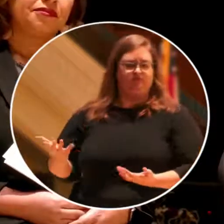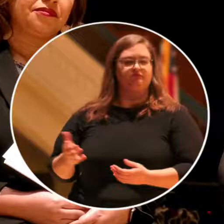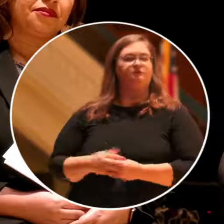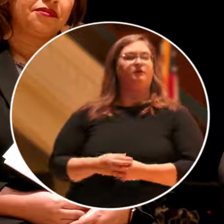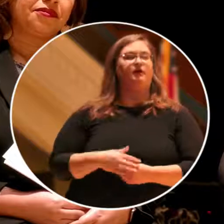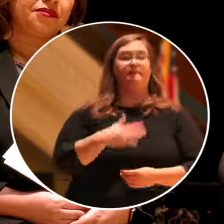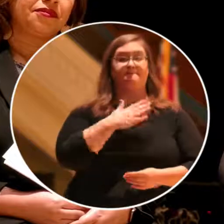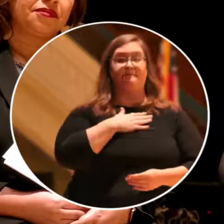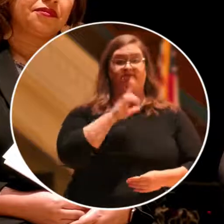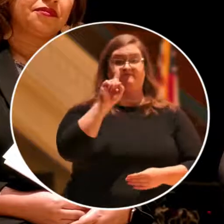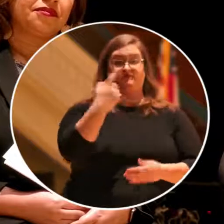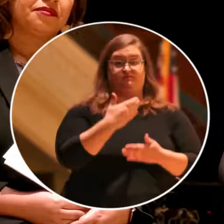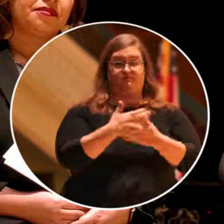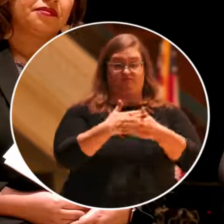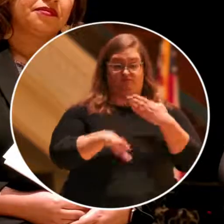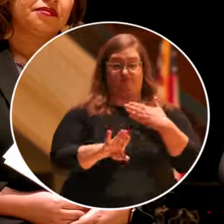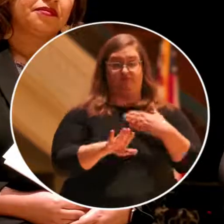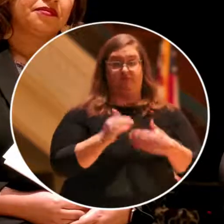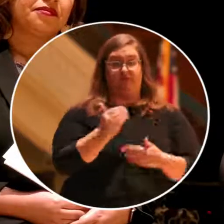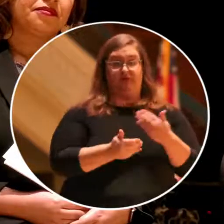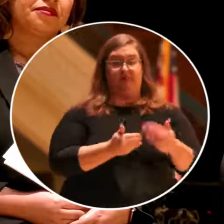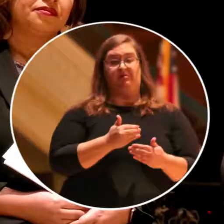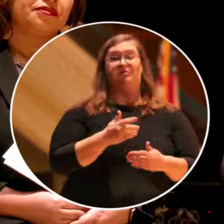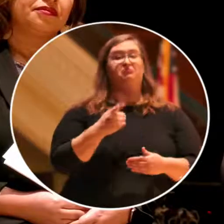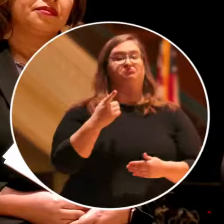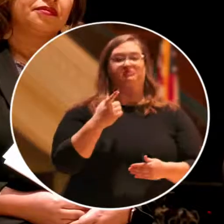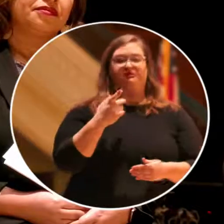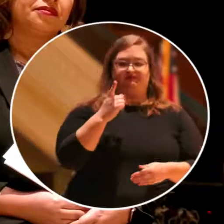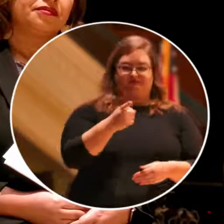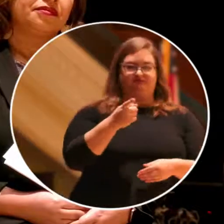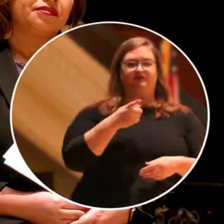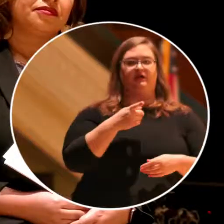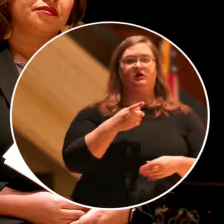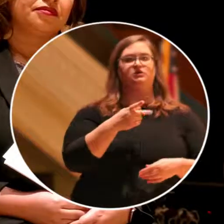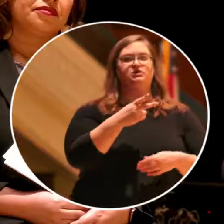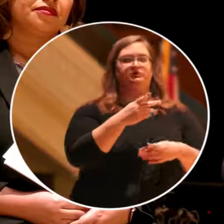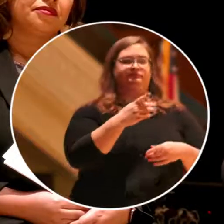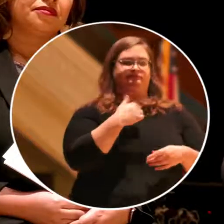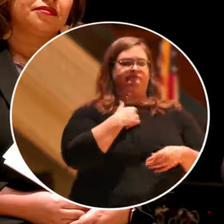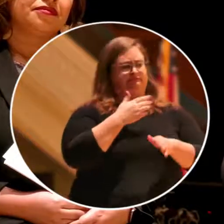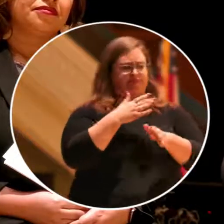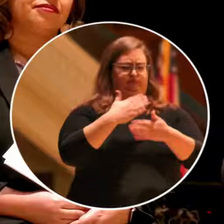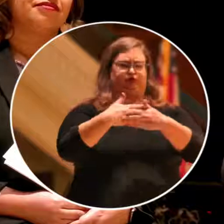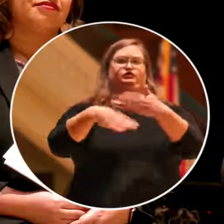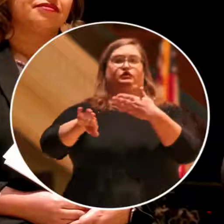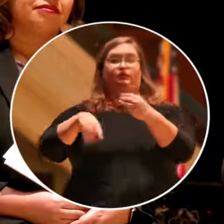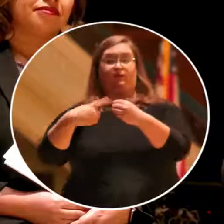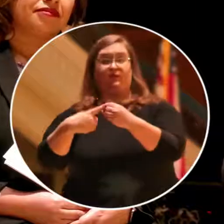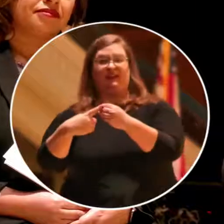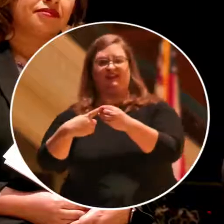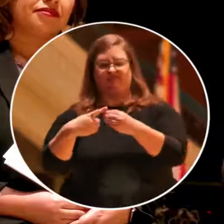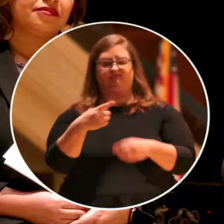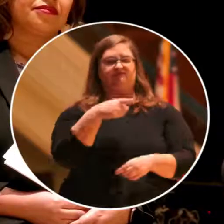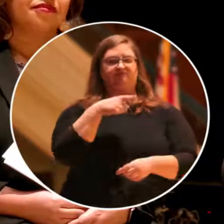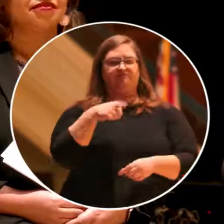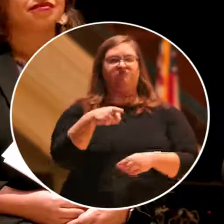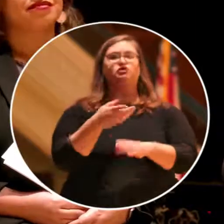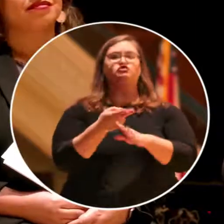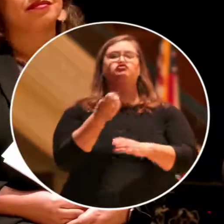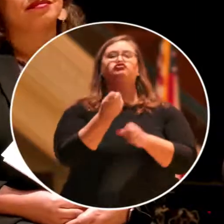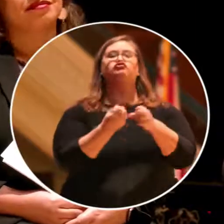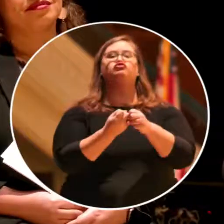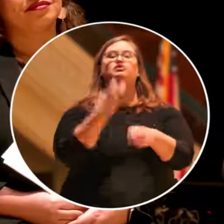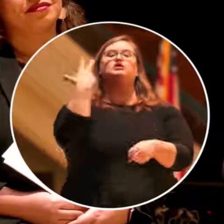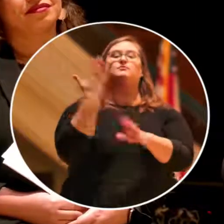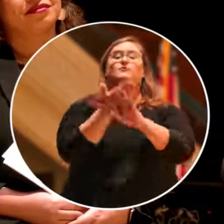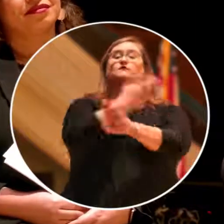2 years after Ricky Lake's documentary about hospital birth, The Business of Being Born. In case you haven't seen it, it's a